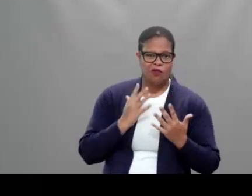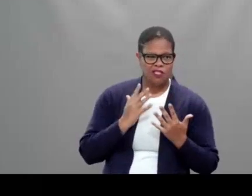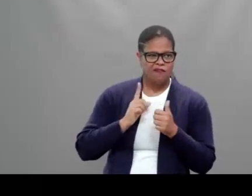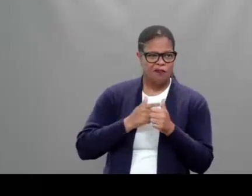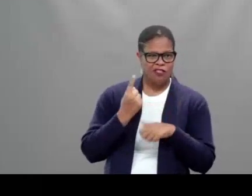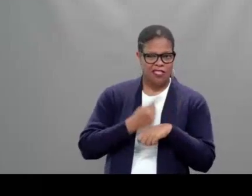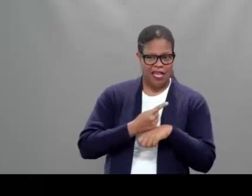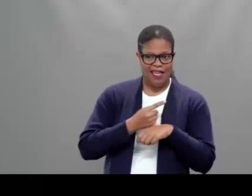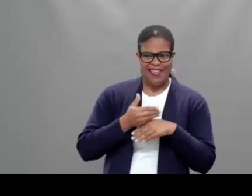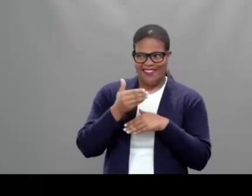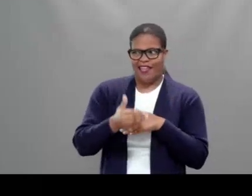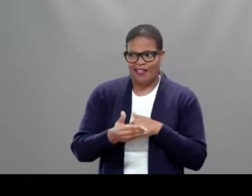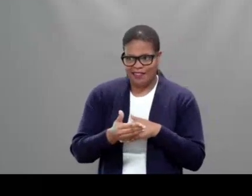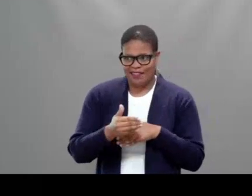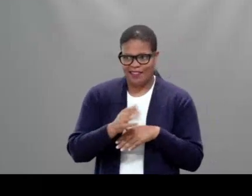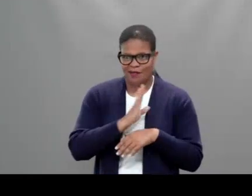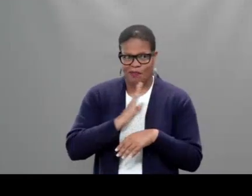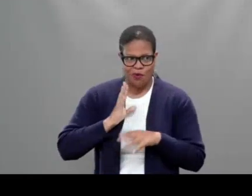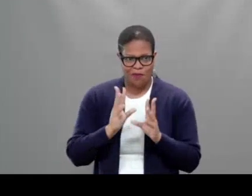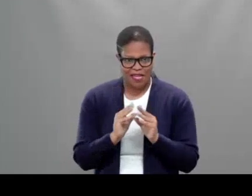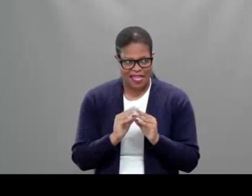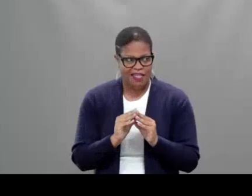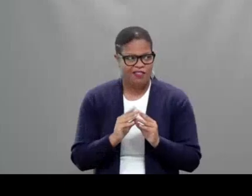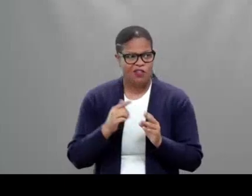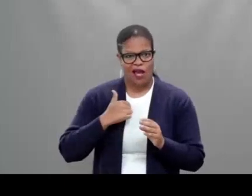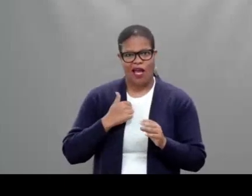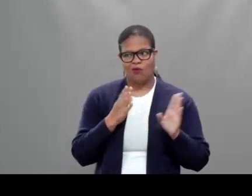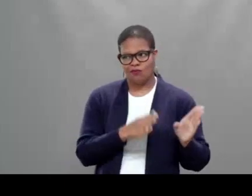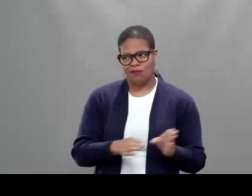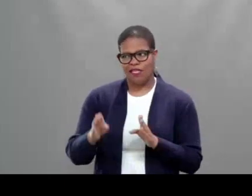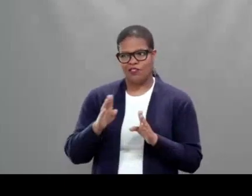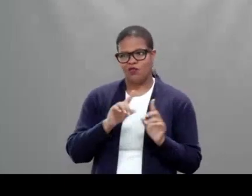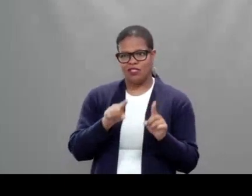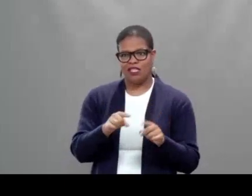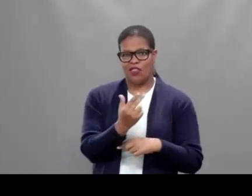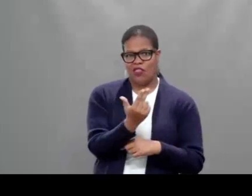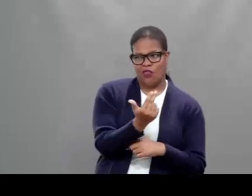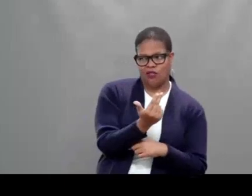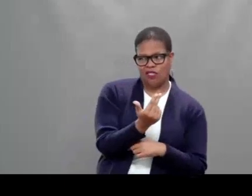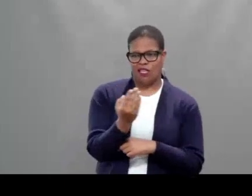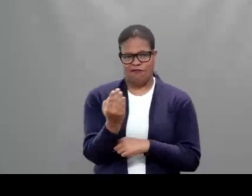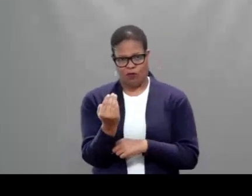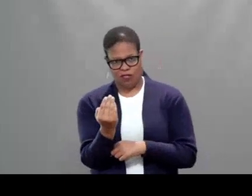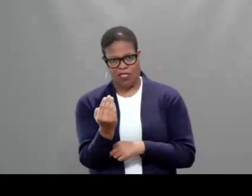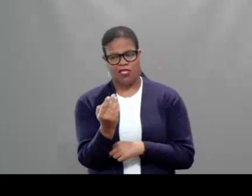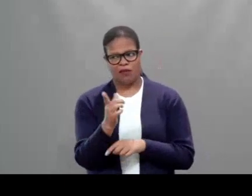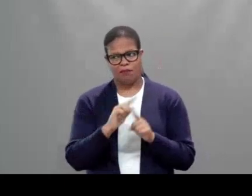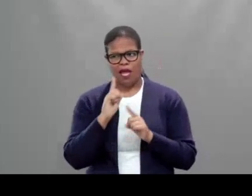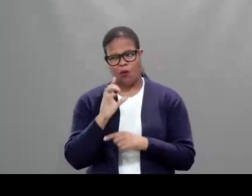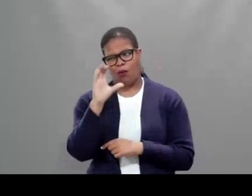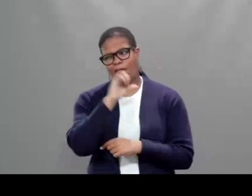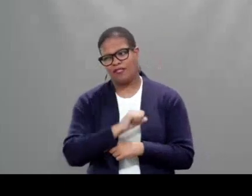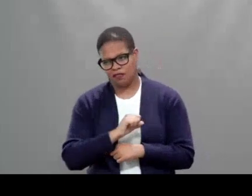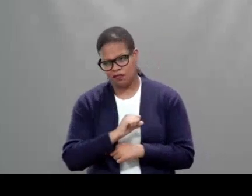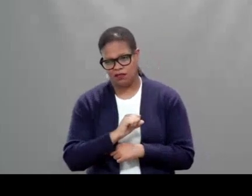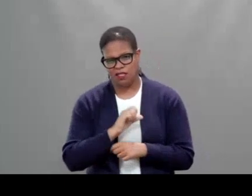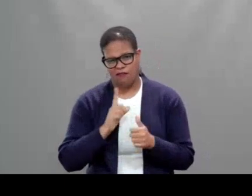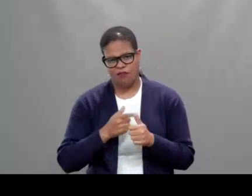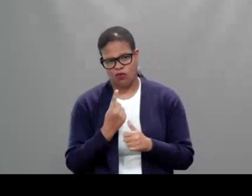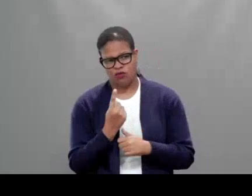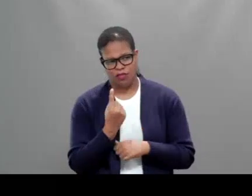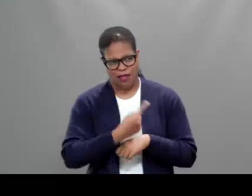is our next board meeting, so I've signed up to attend for the 13th and the 14th, but I will miss the first